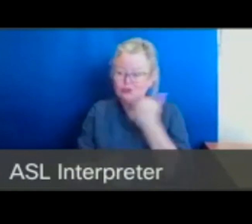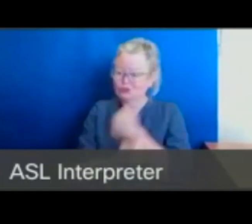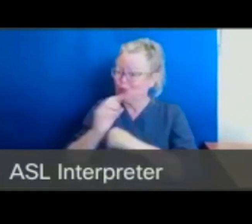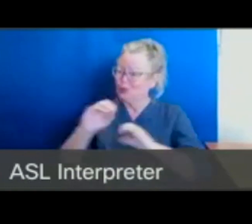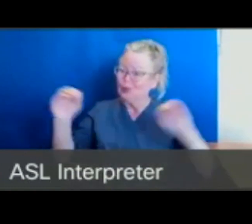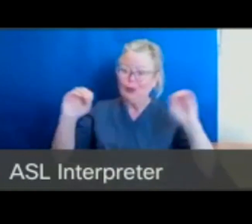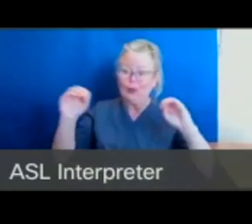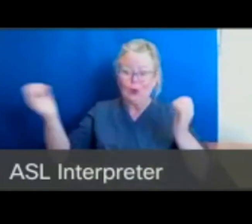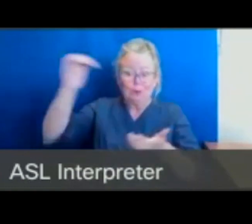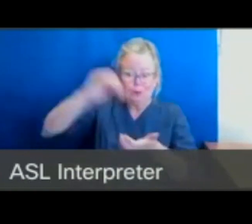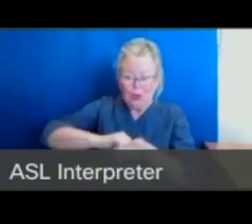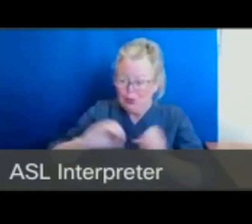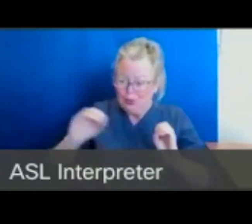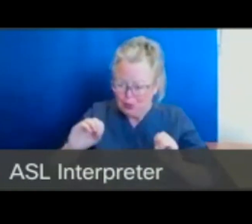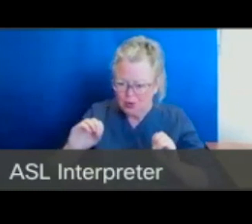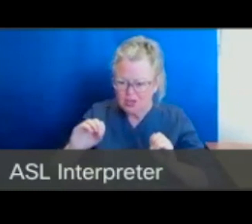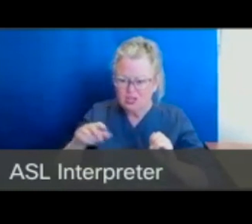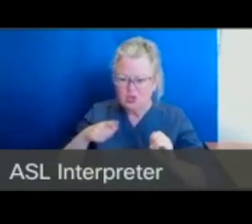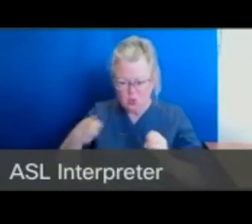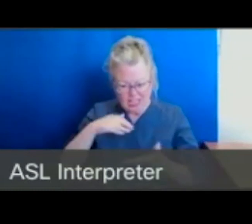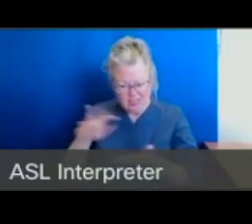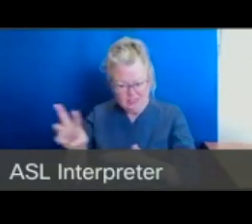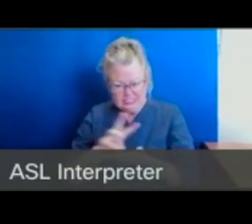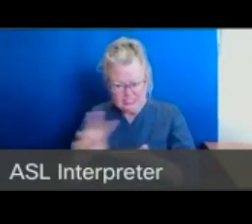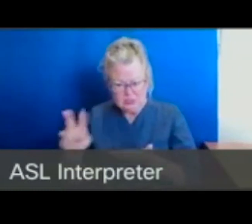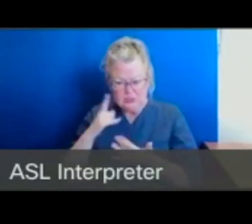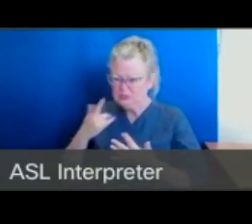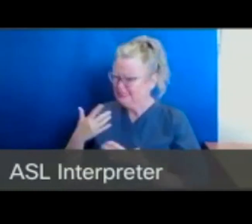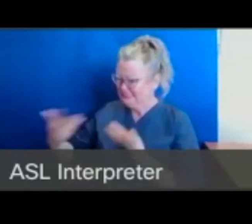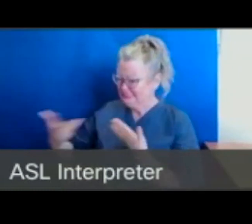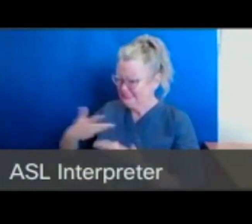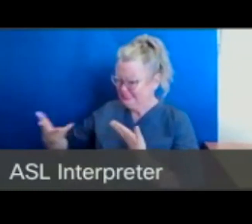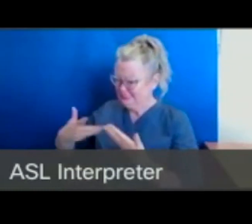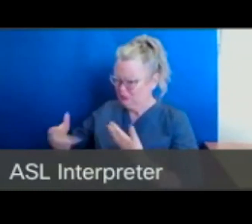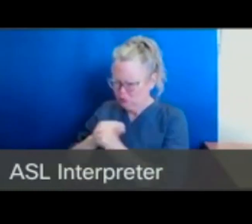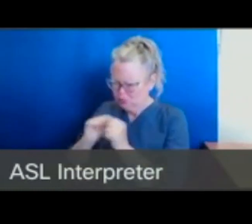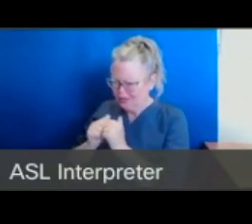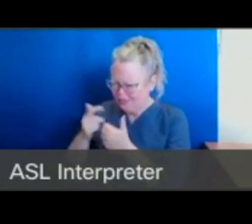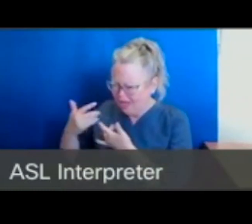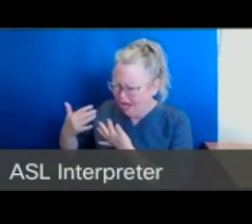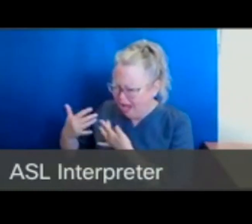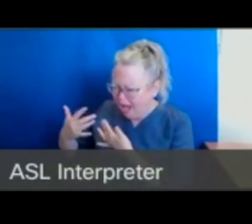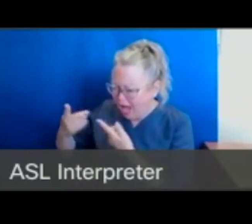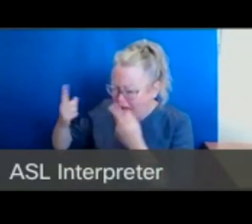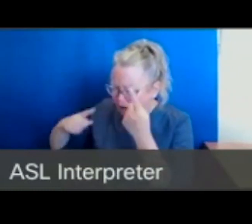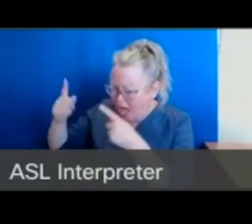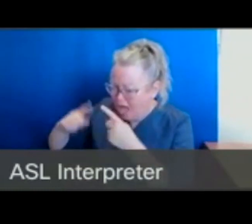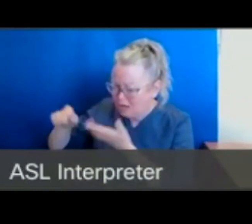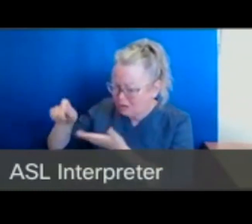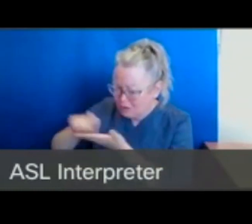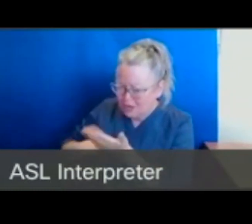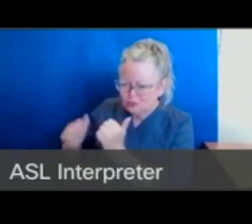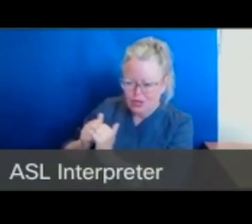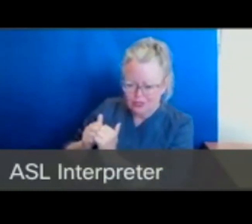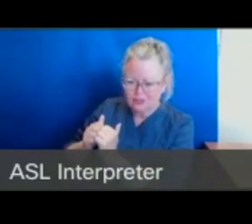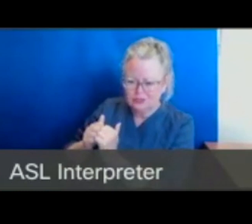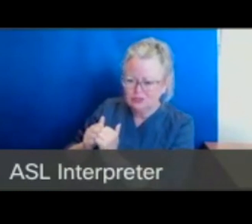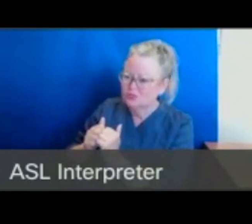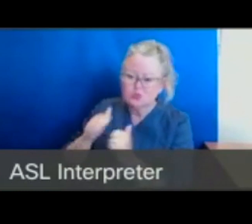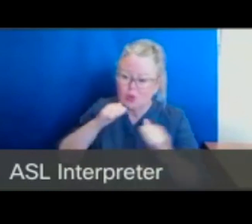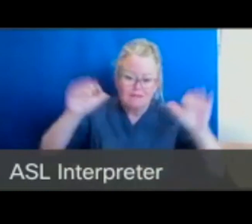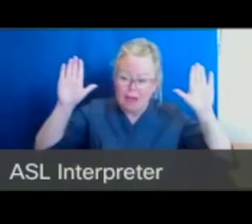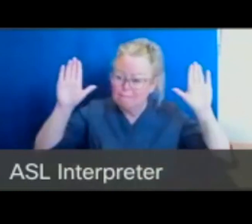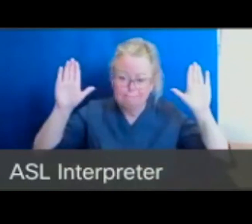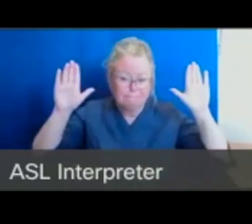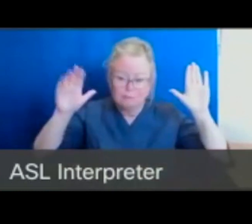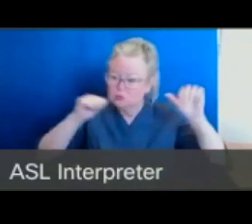data within the state systems, in this particular case, as Alan said, except I would say don't be discouraged, because part of why